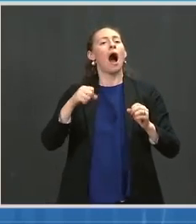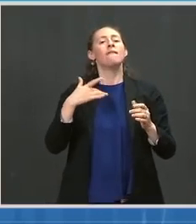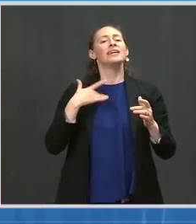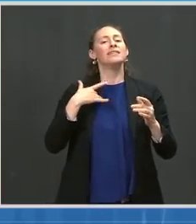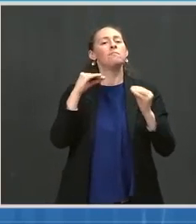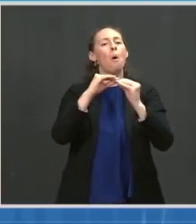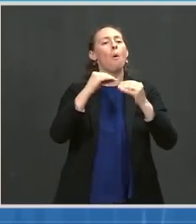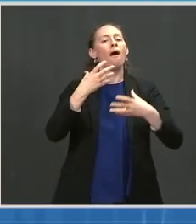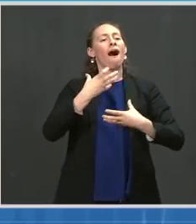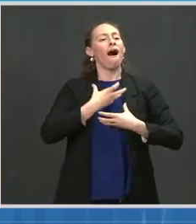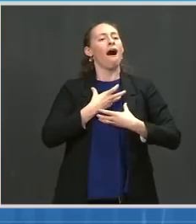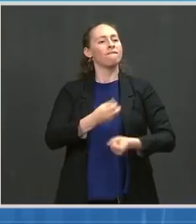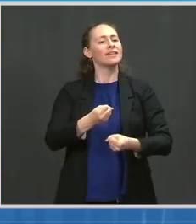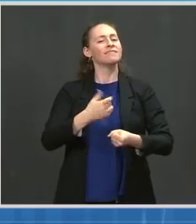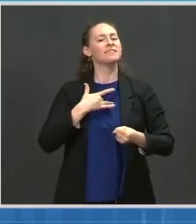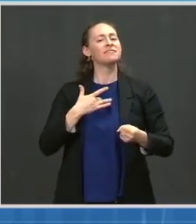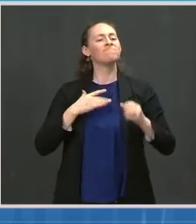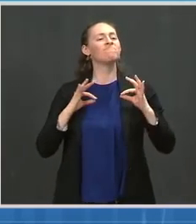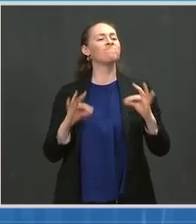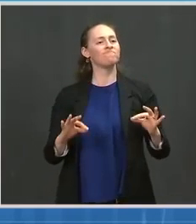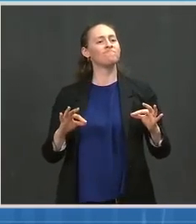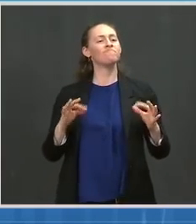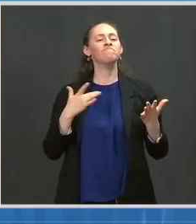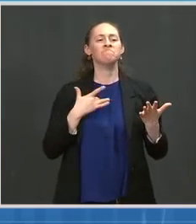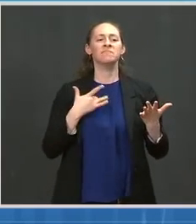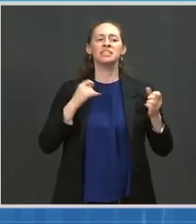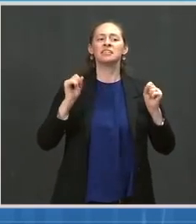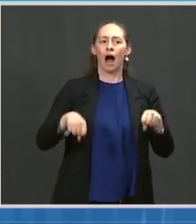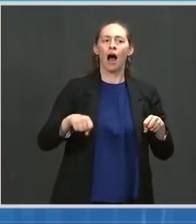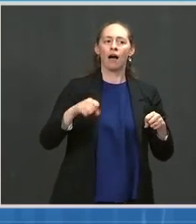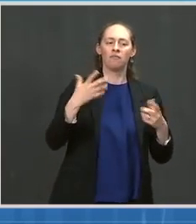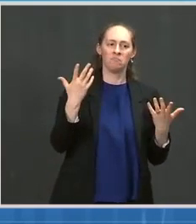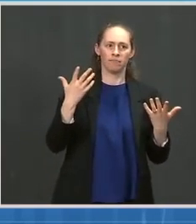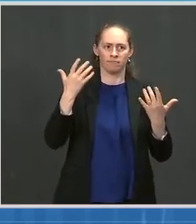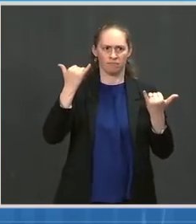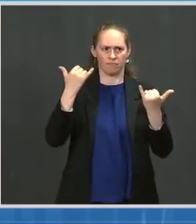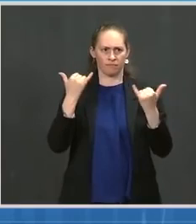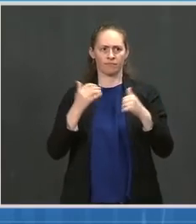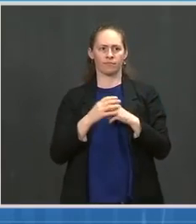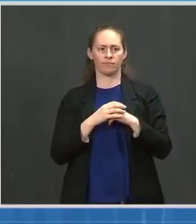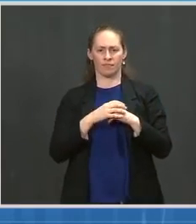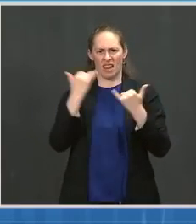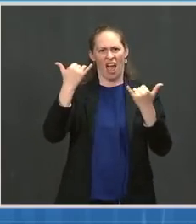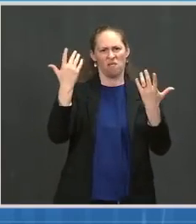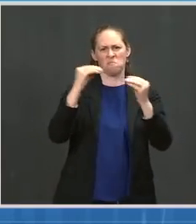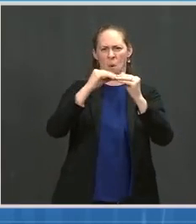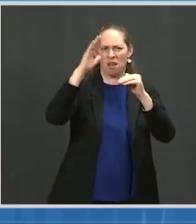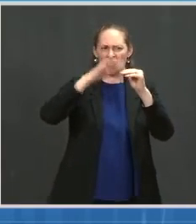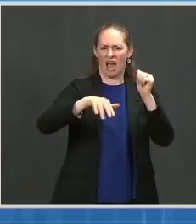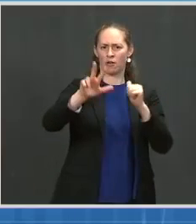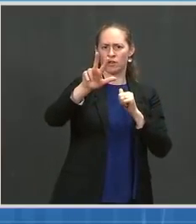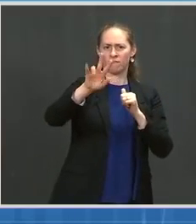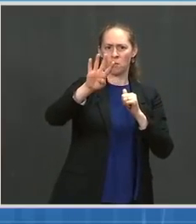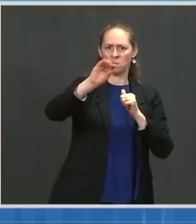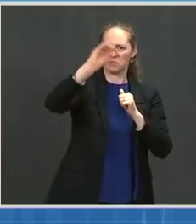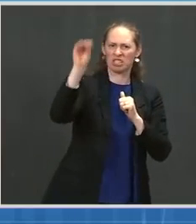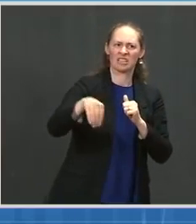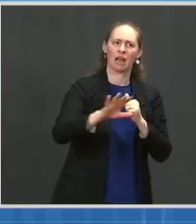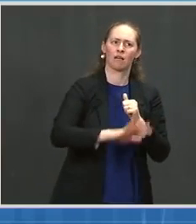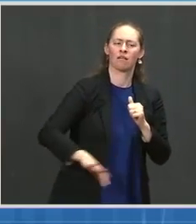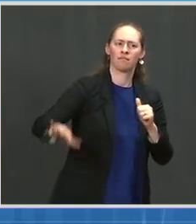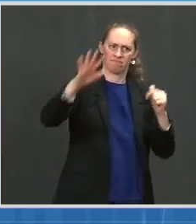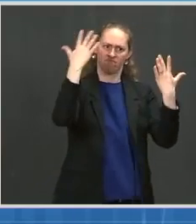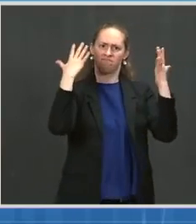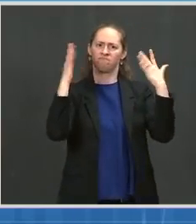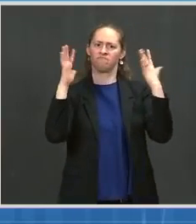survey that showed that 34% of respondents were ready to get a COVID vaccine, quote, as soon as possible, end quote.